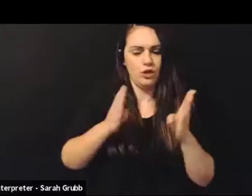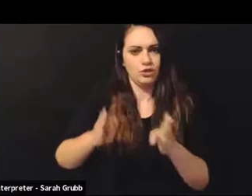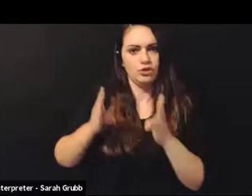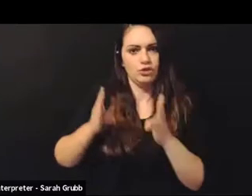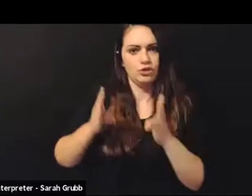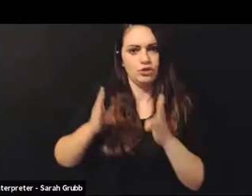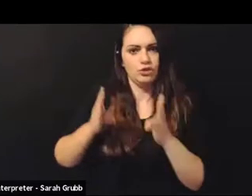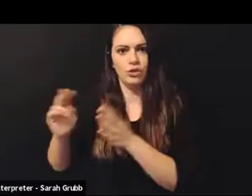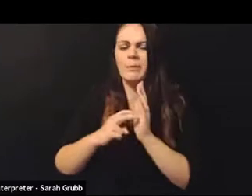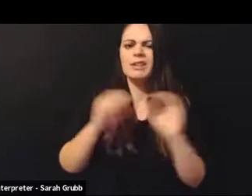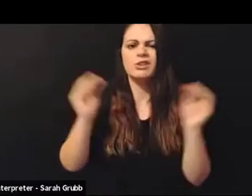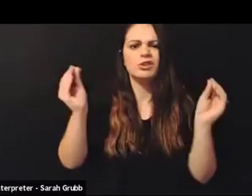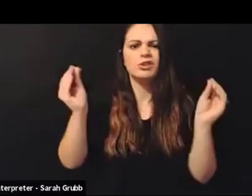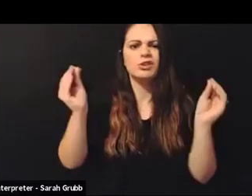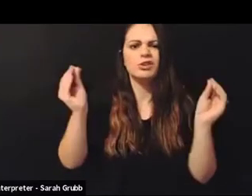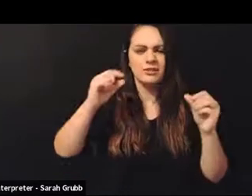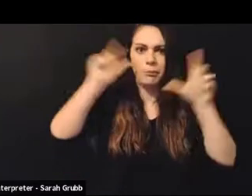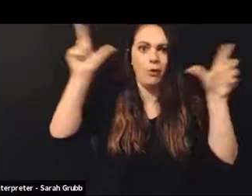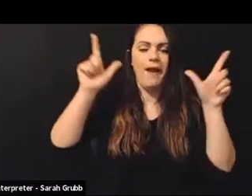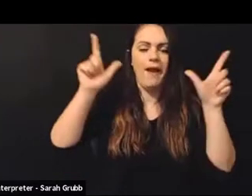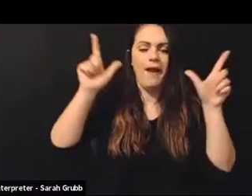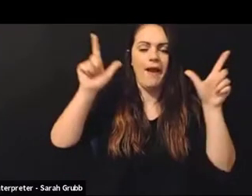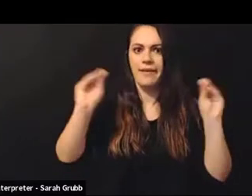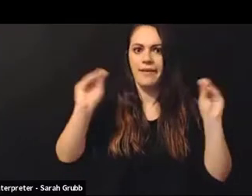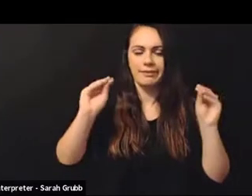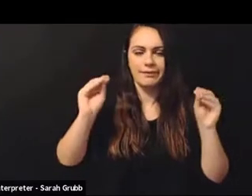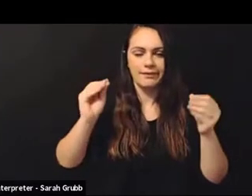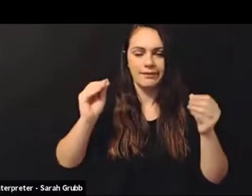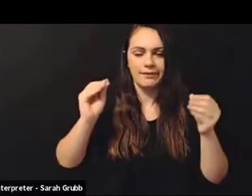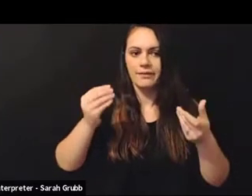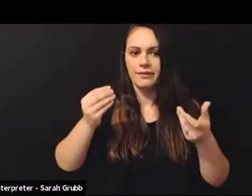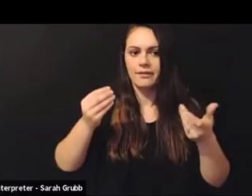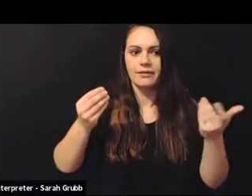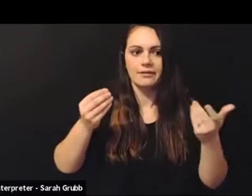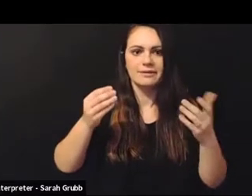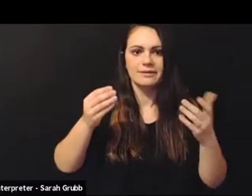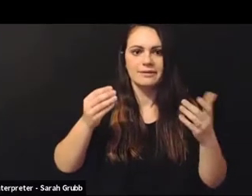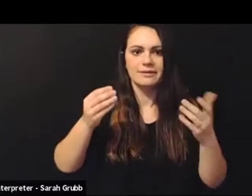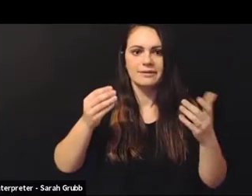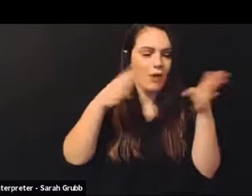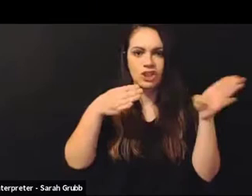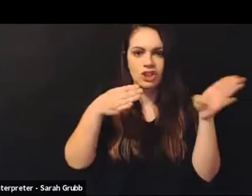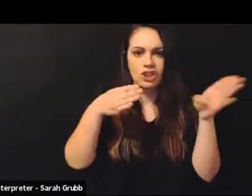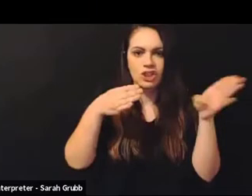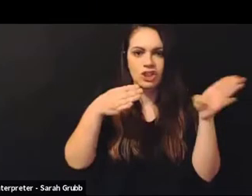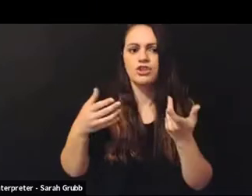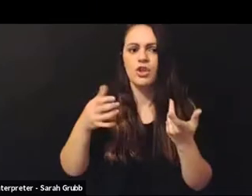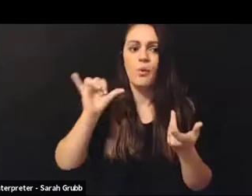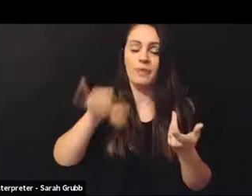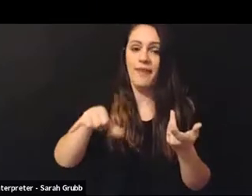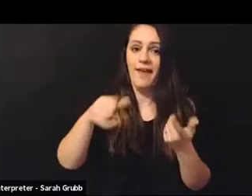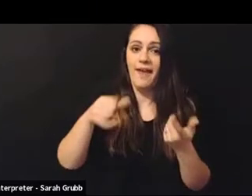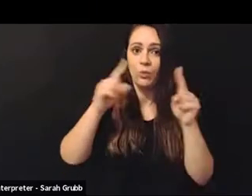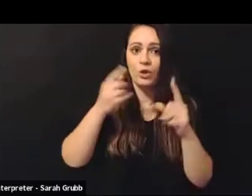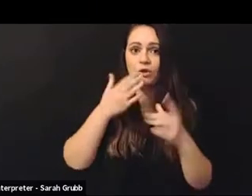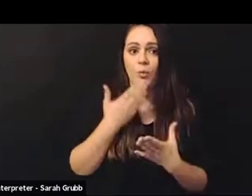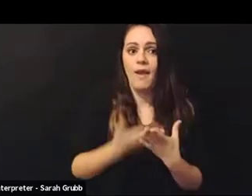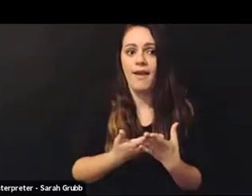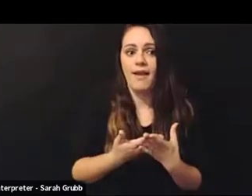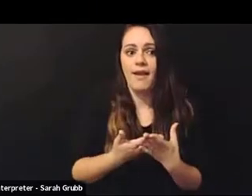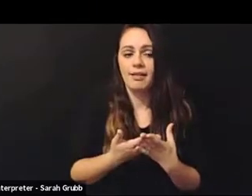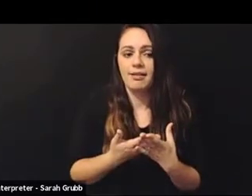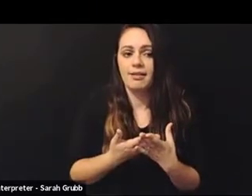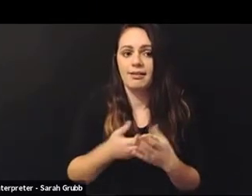surprise or things that could be distracting. So that works really well in terms of the kind of